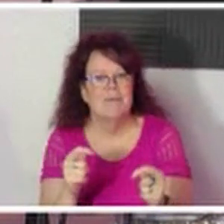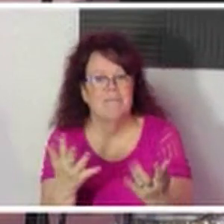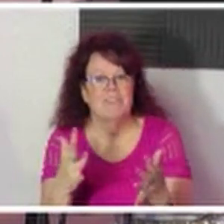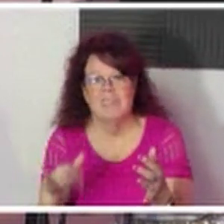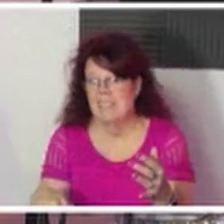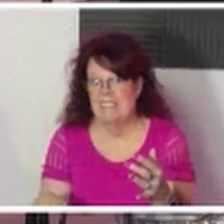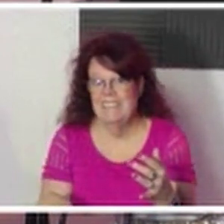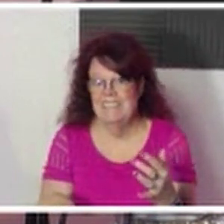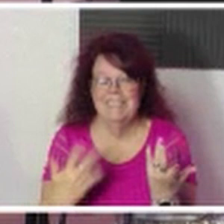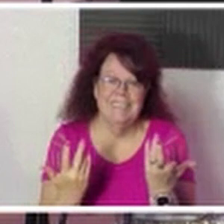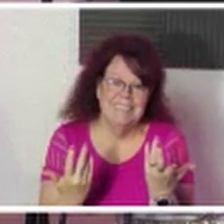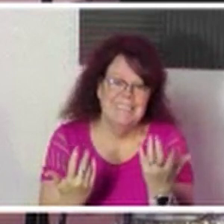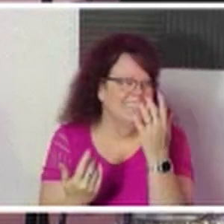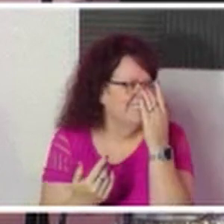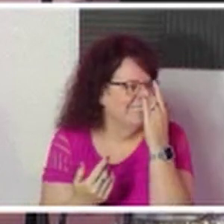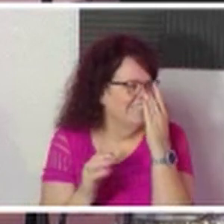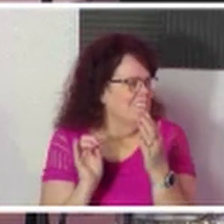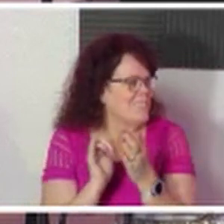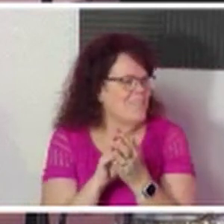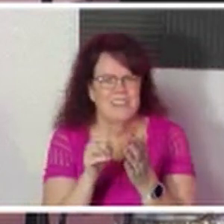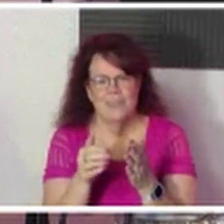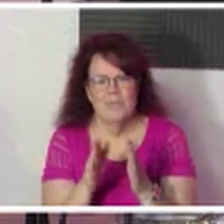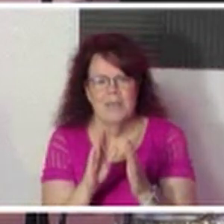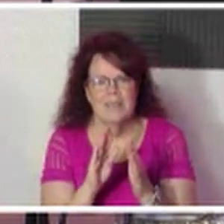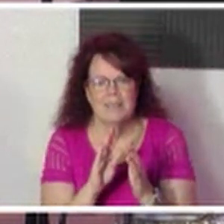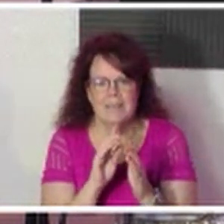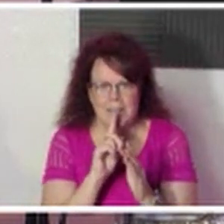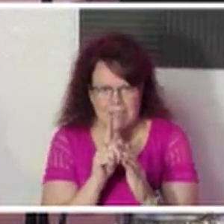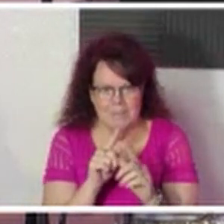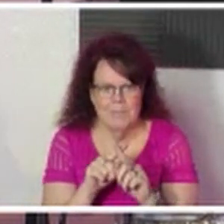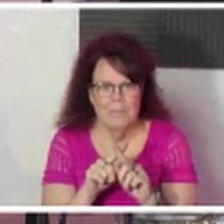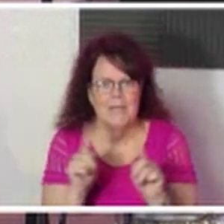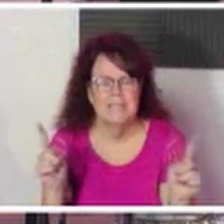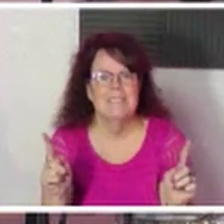yet. And so, but that was just the way it is. But